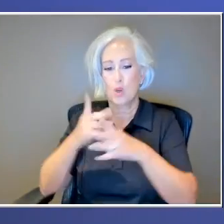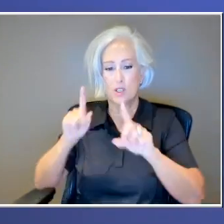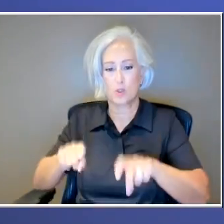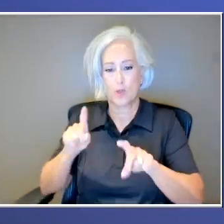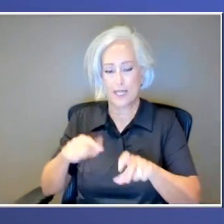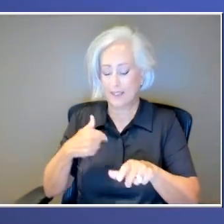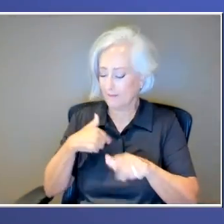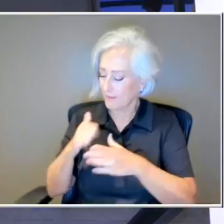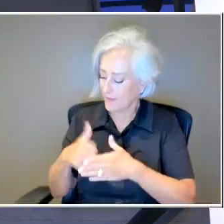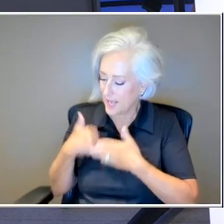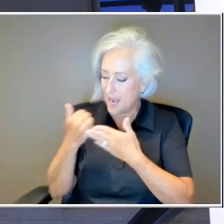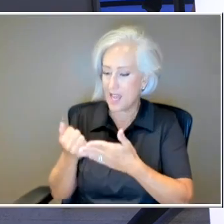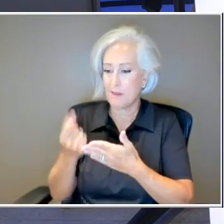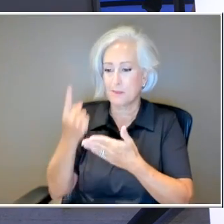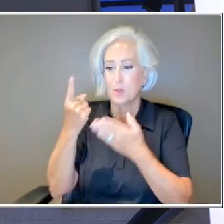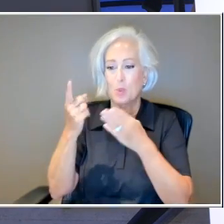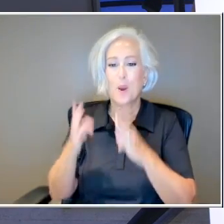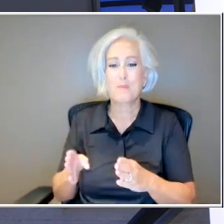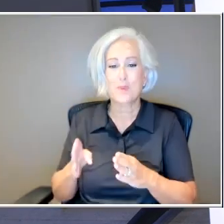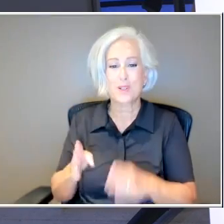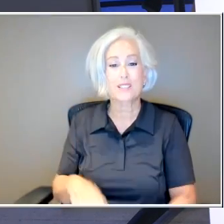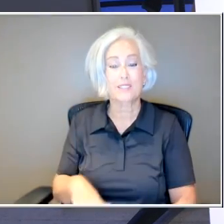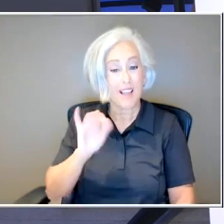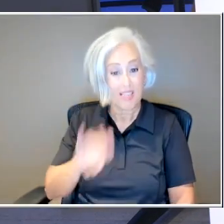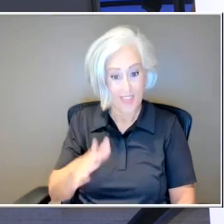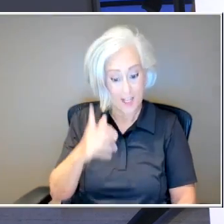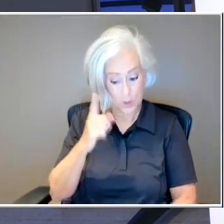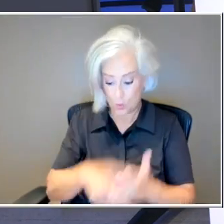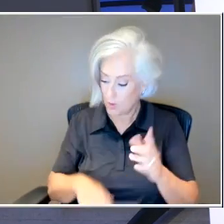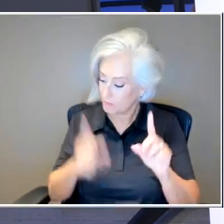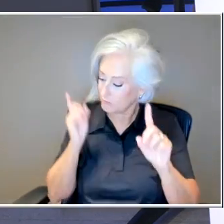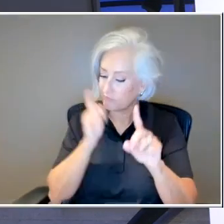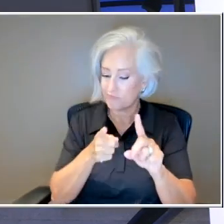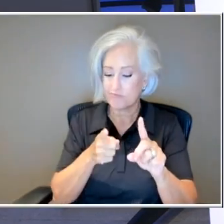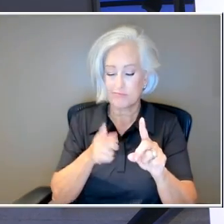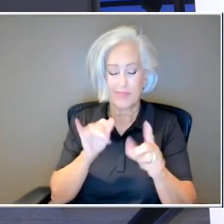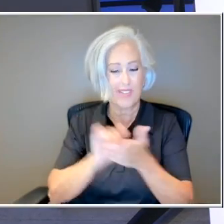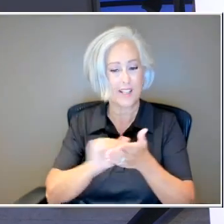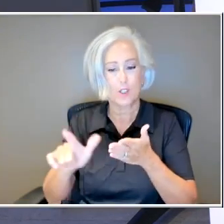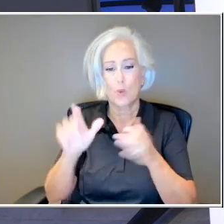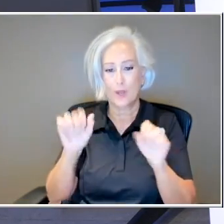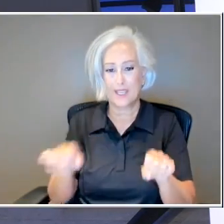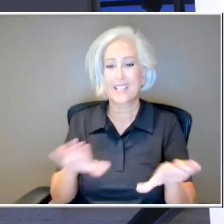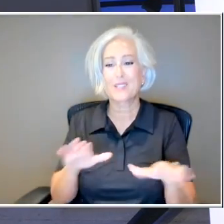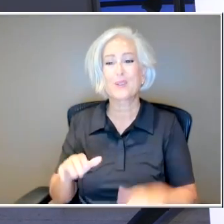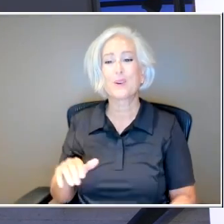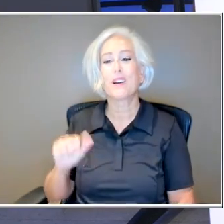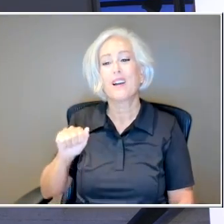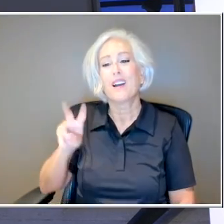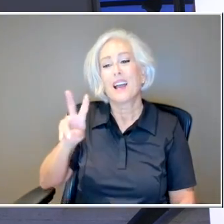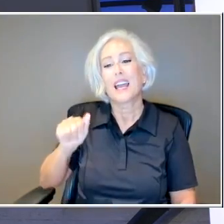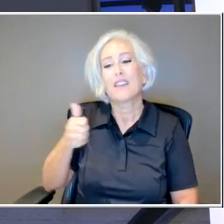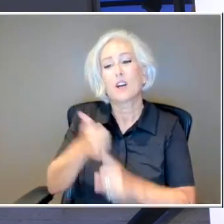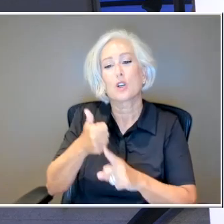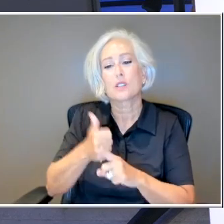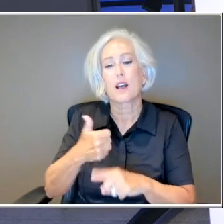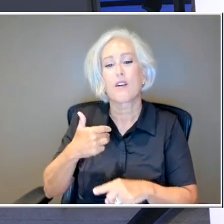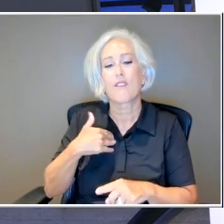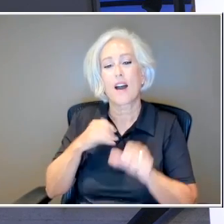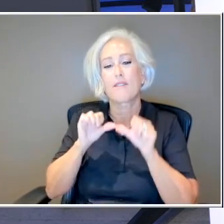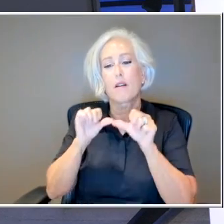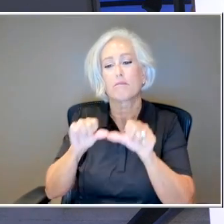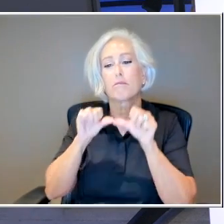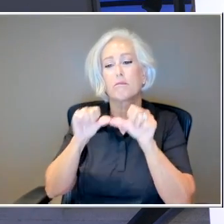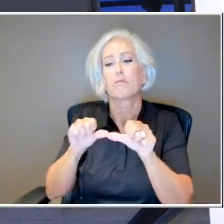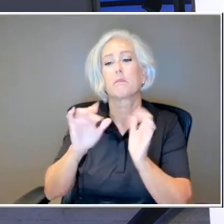and that's why you're here today. Body, which is what you do. Yes. Yeah. Right. Yeah. And that's all we can do. Ava's on maintenance medication. What does it mean